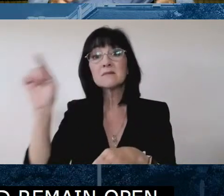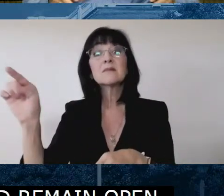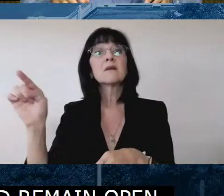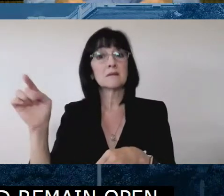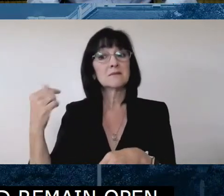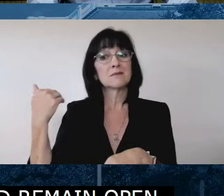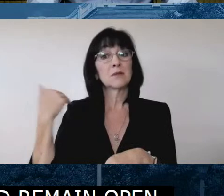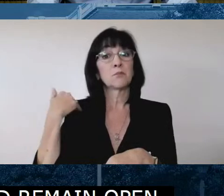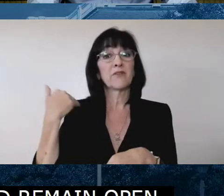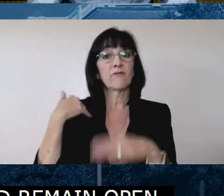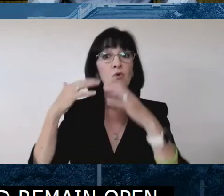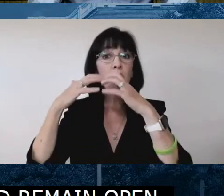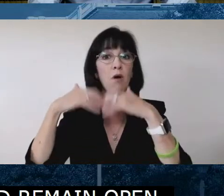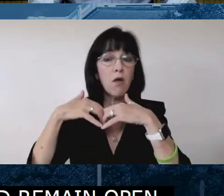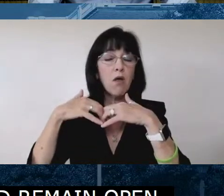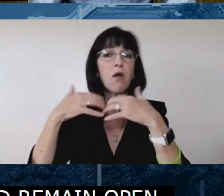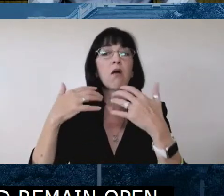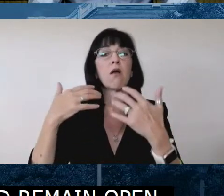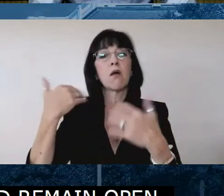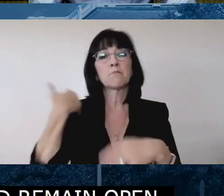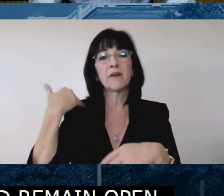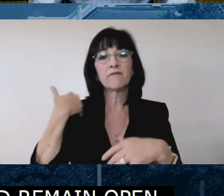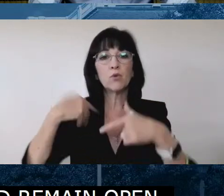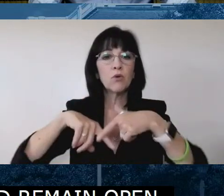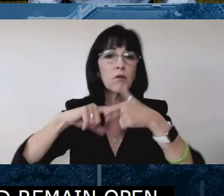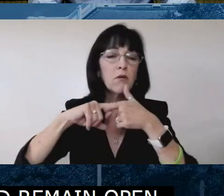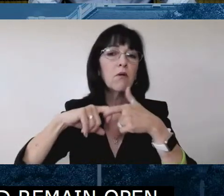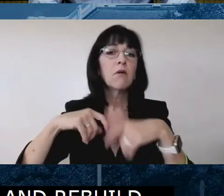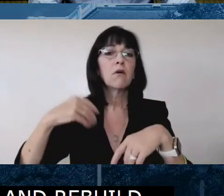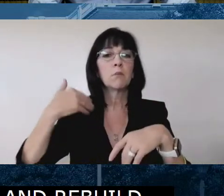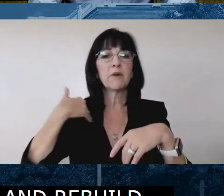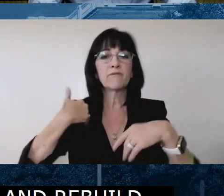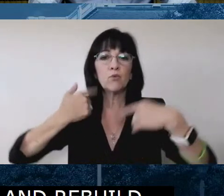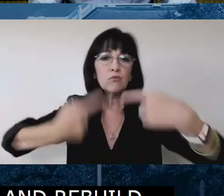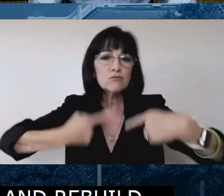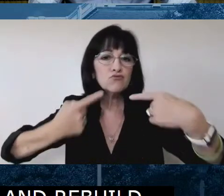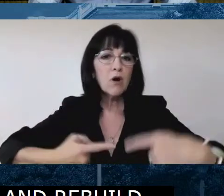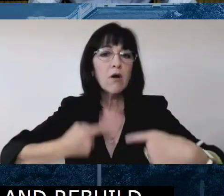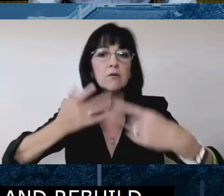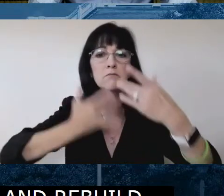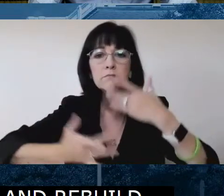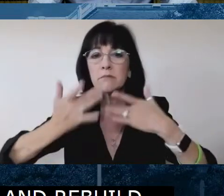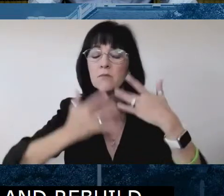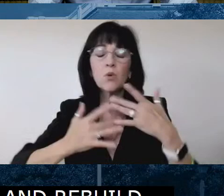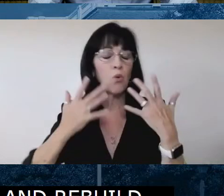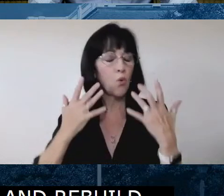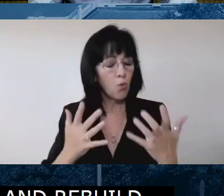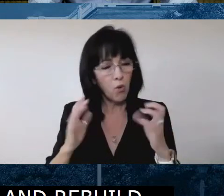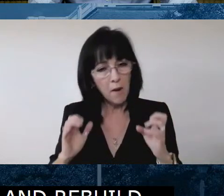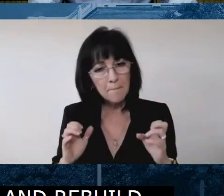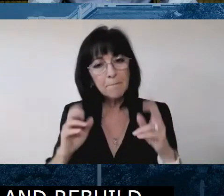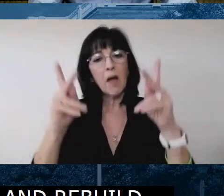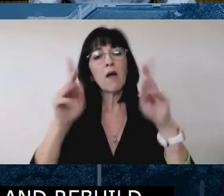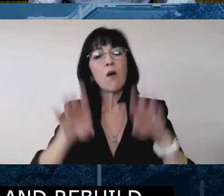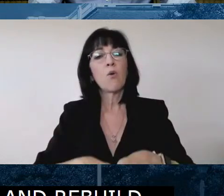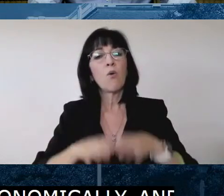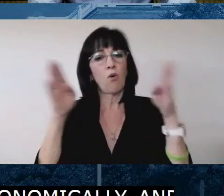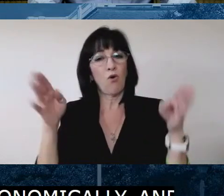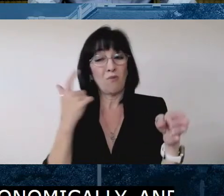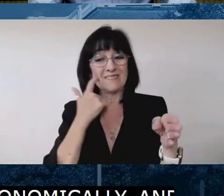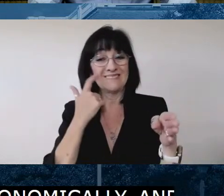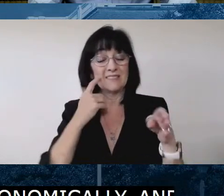from this crisis and accelerate out economically. And we're seeing that. Lots of job opportunities